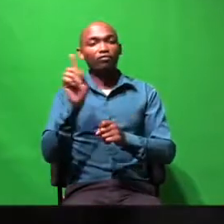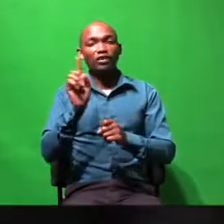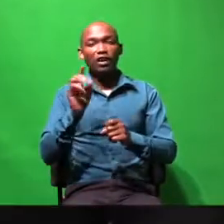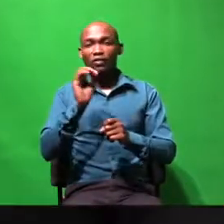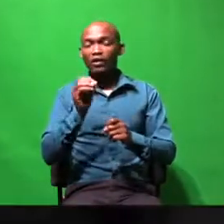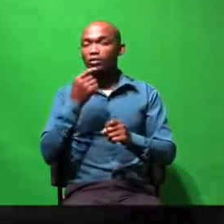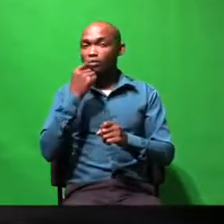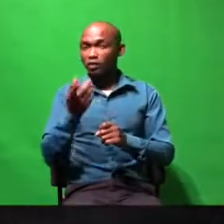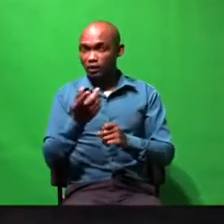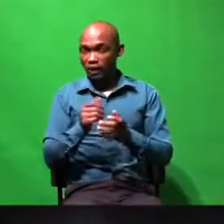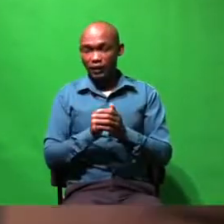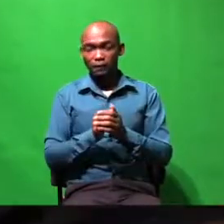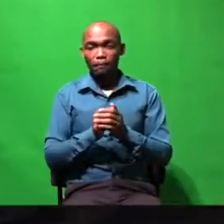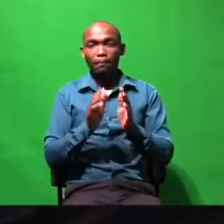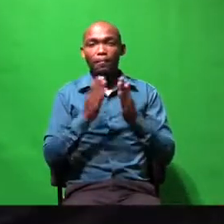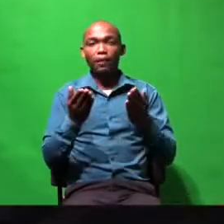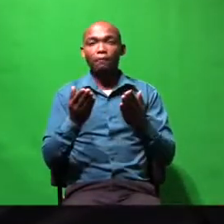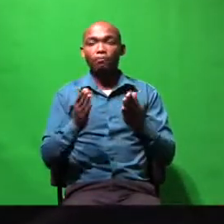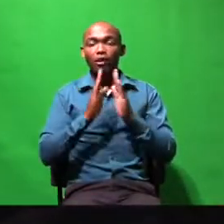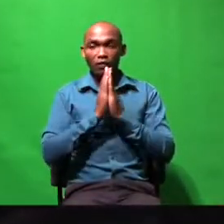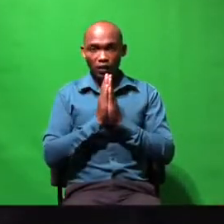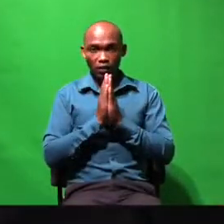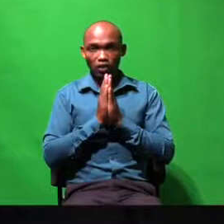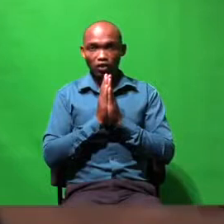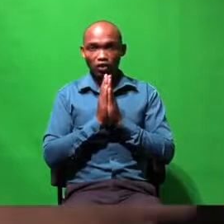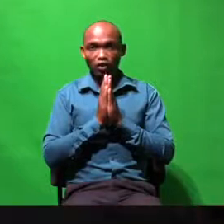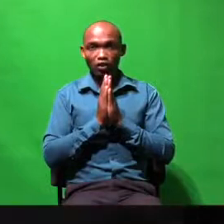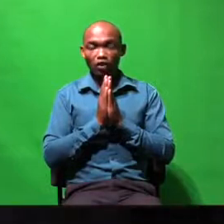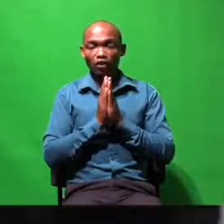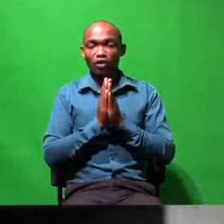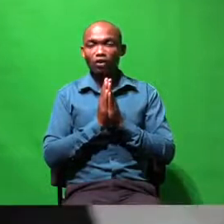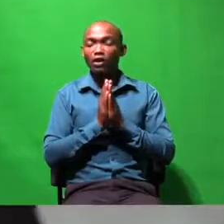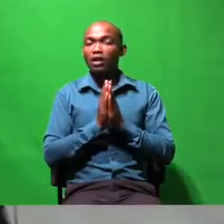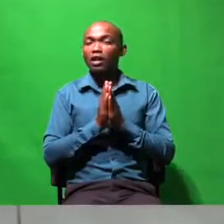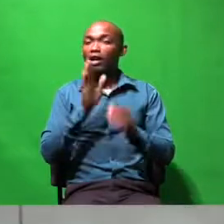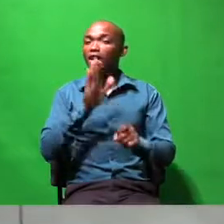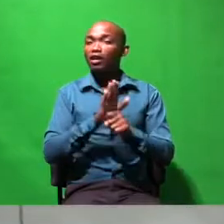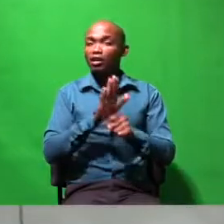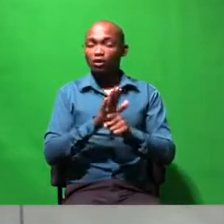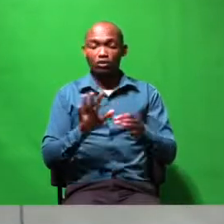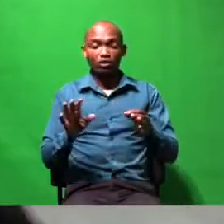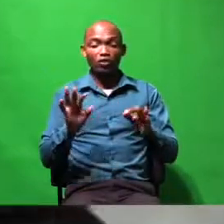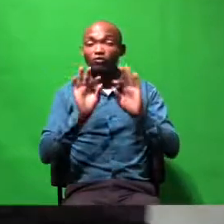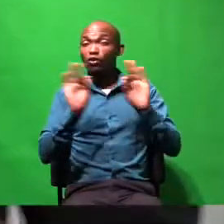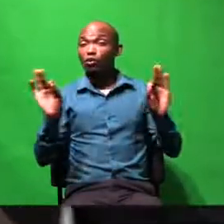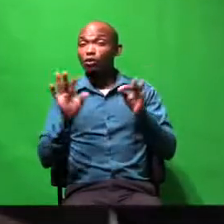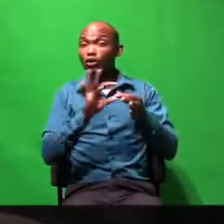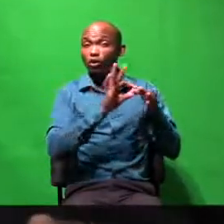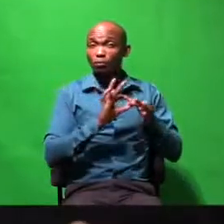very much. Thank you a lot for good cooperation as well